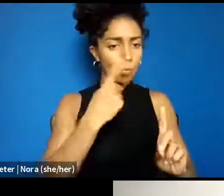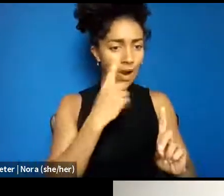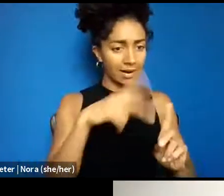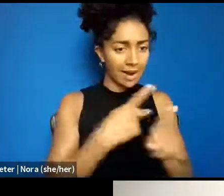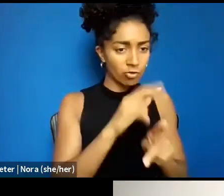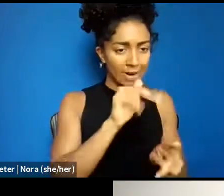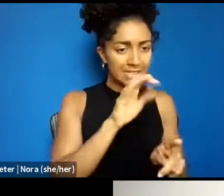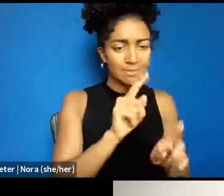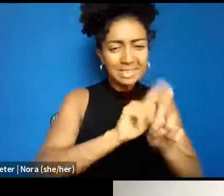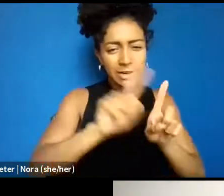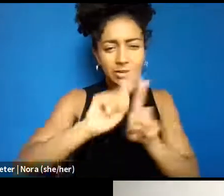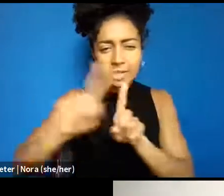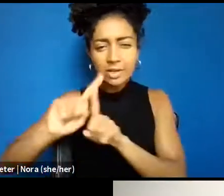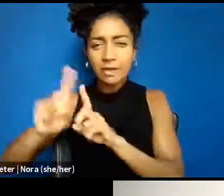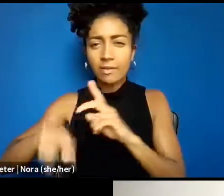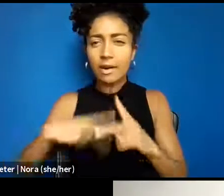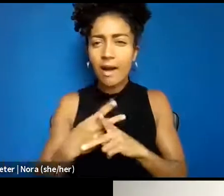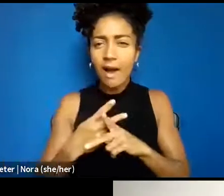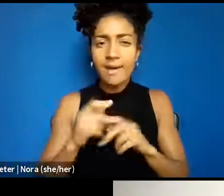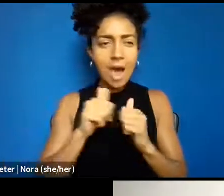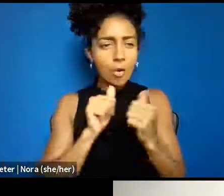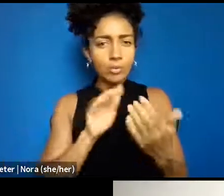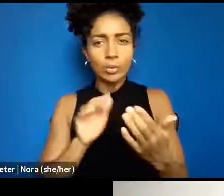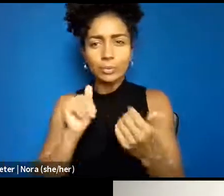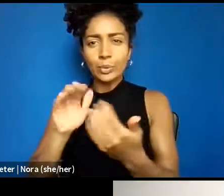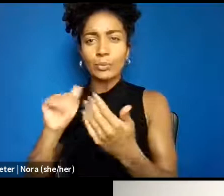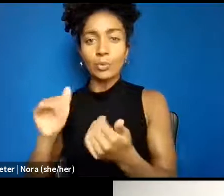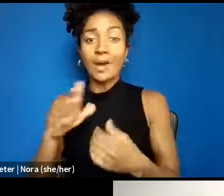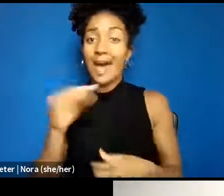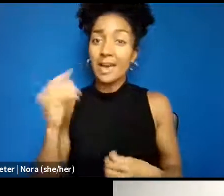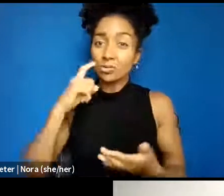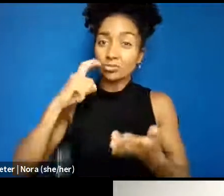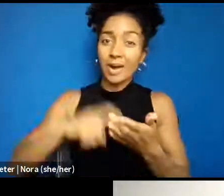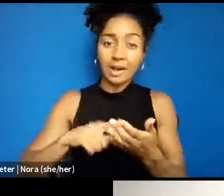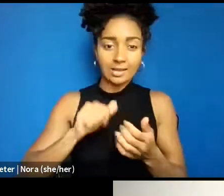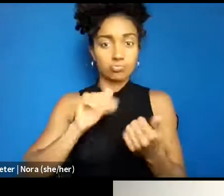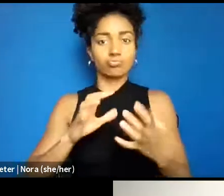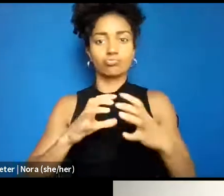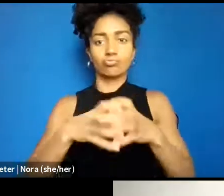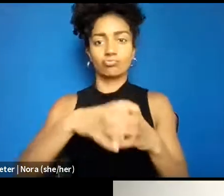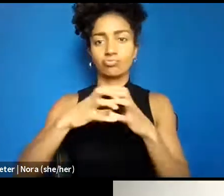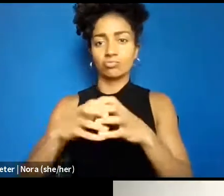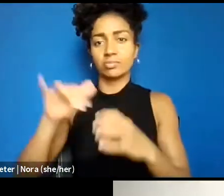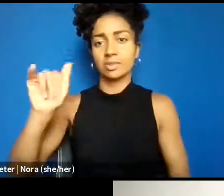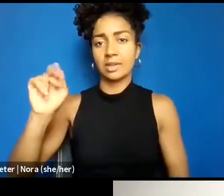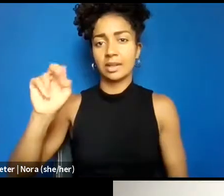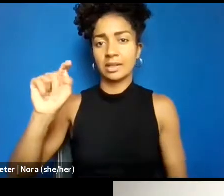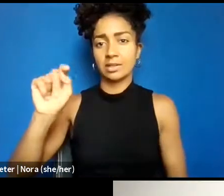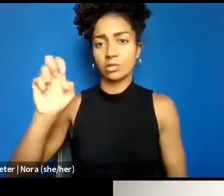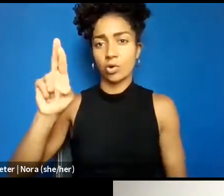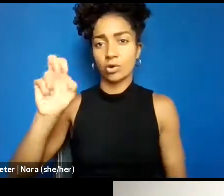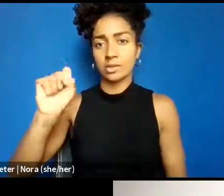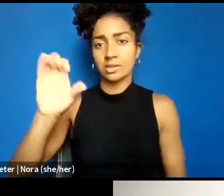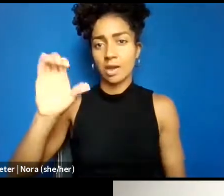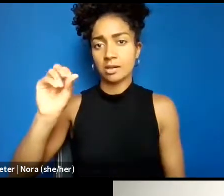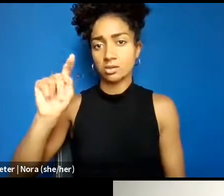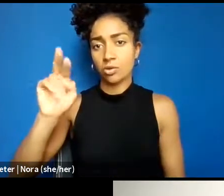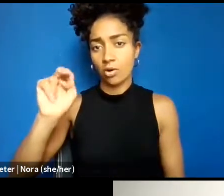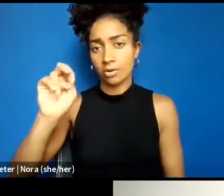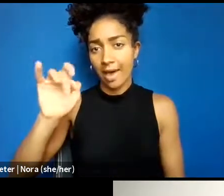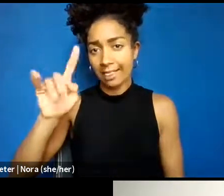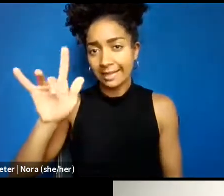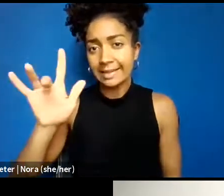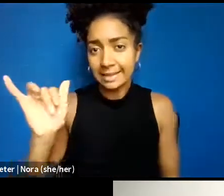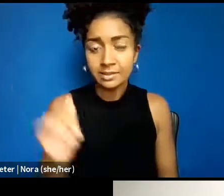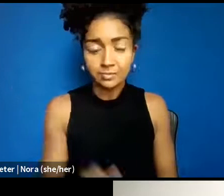address intersectionality. Yeah. Yeah. So, Sonja, could we start just by